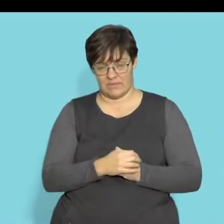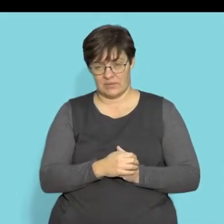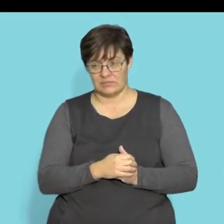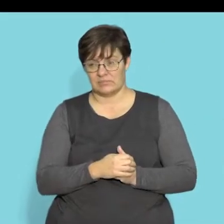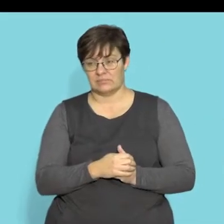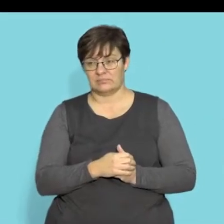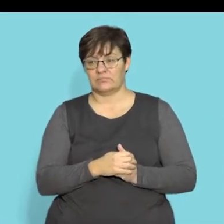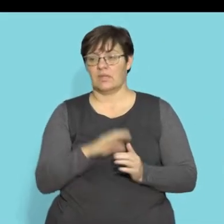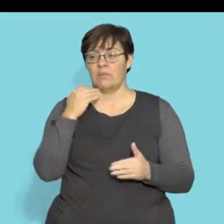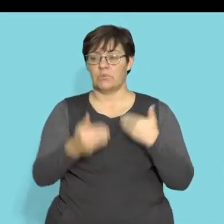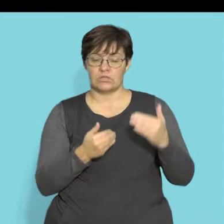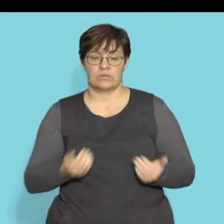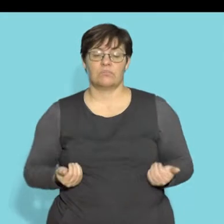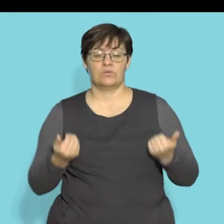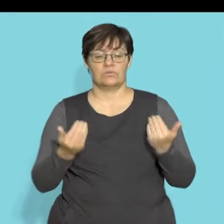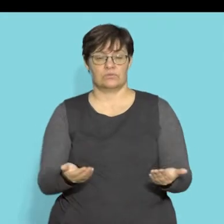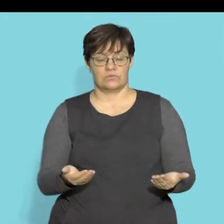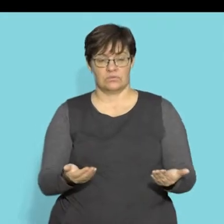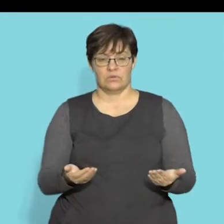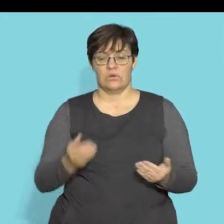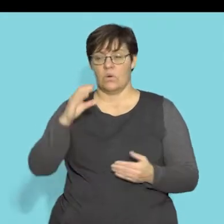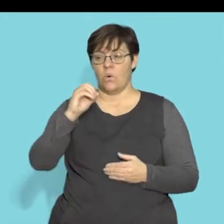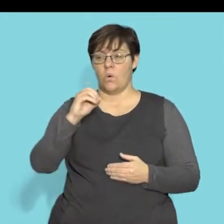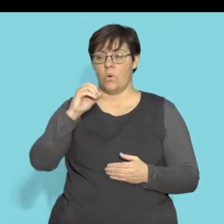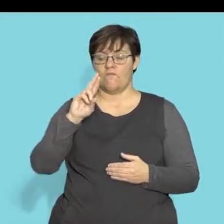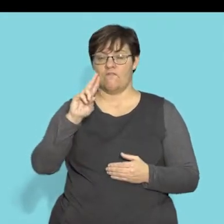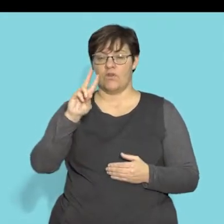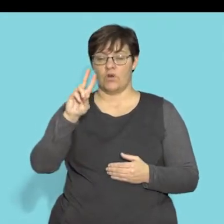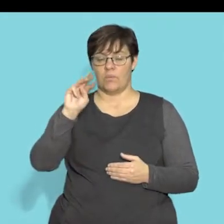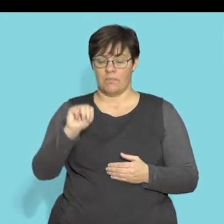next question, the process that produced Ovum B.